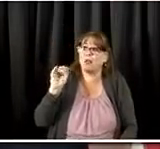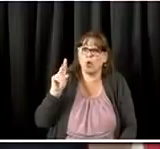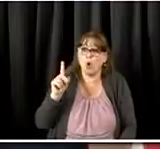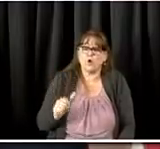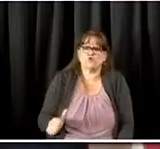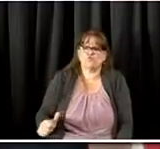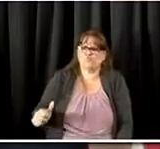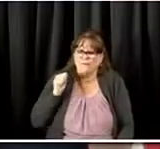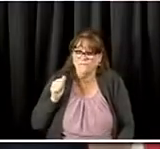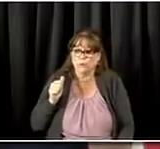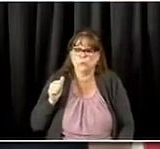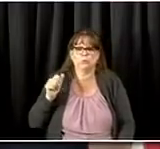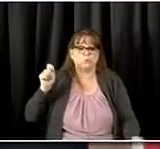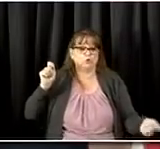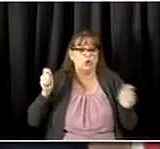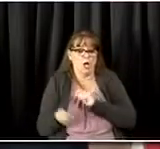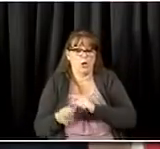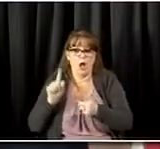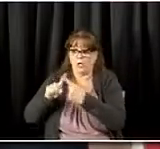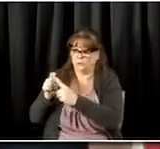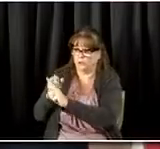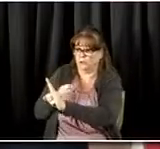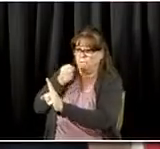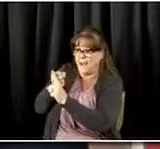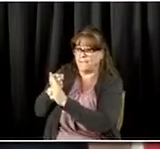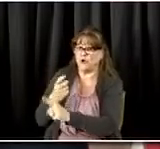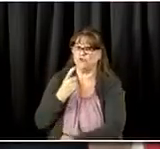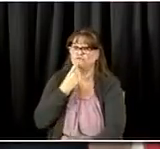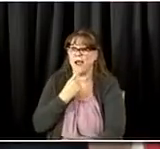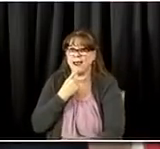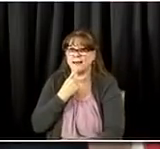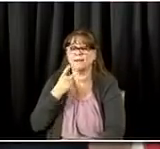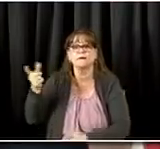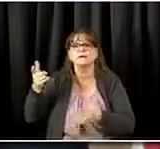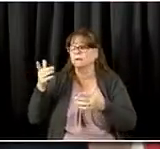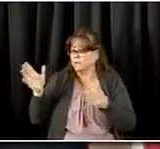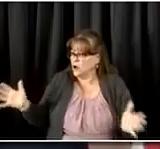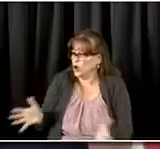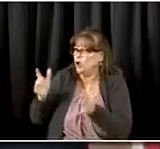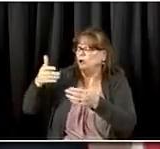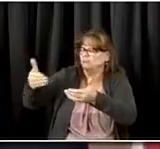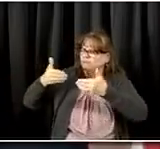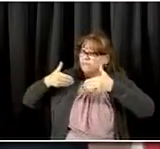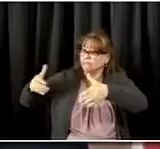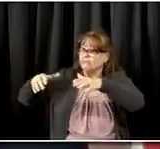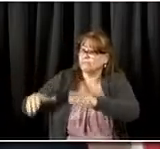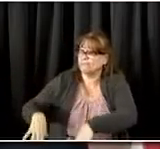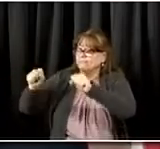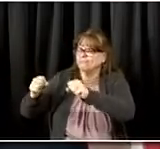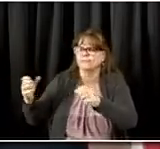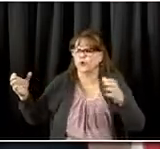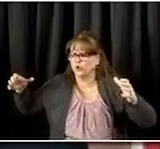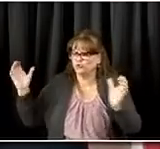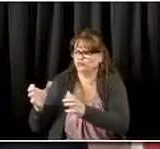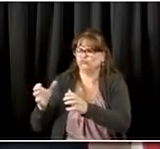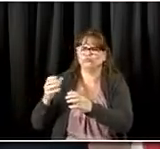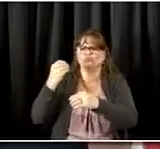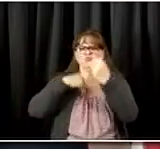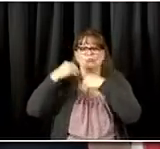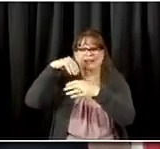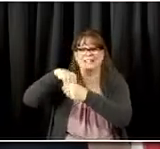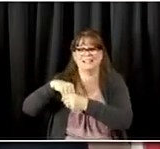they'll continue to allow indoor dining, among other things. What is the response from you? And at the end of the day,